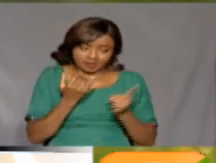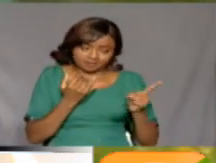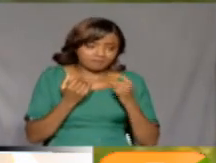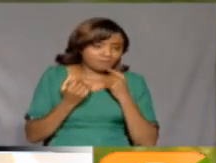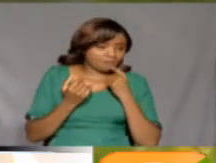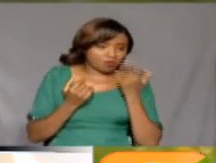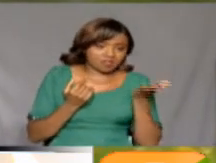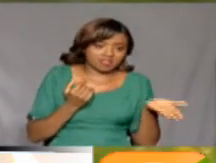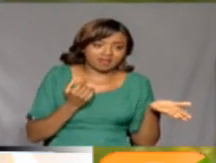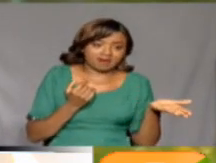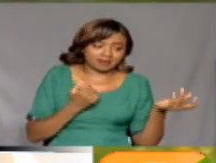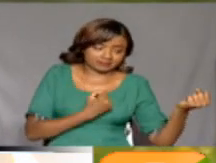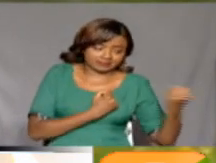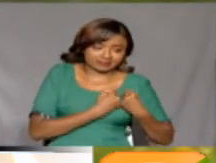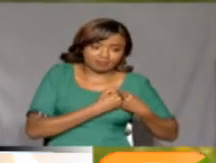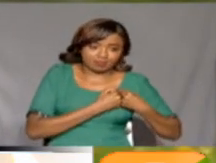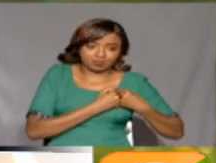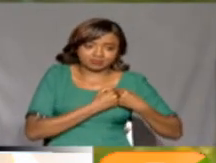But